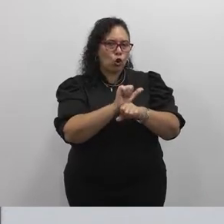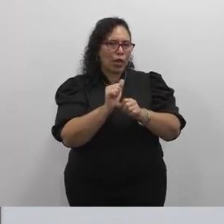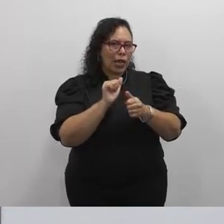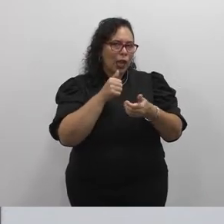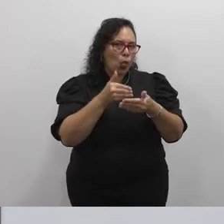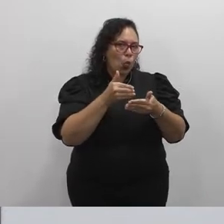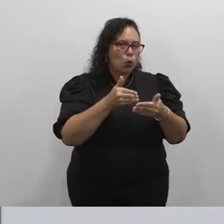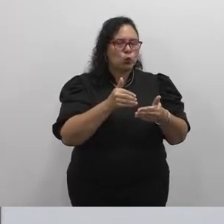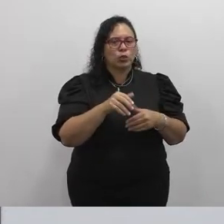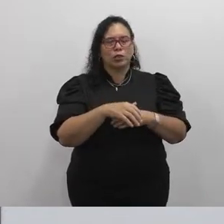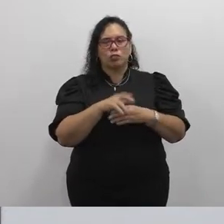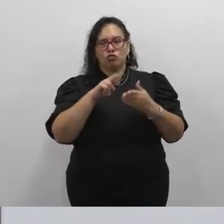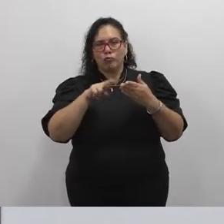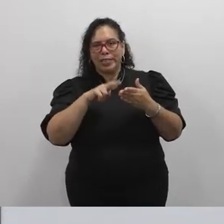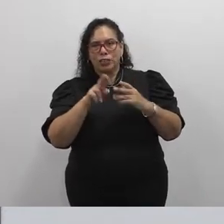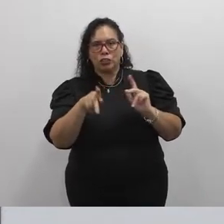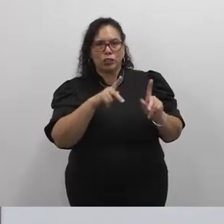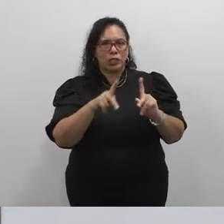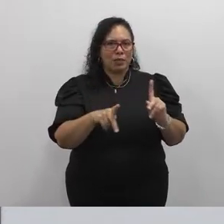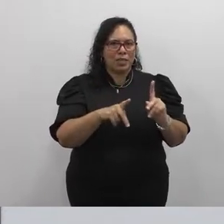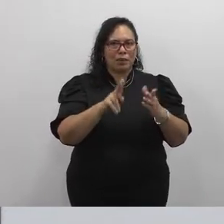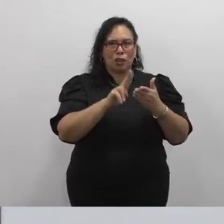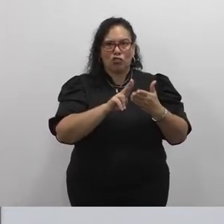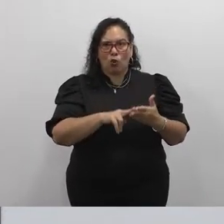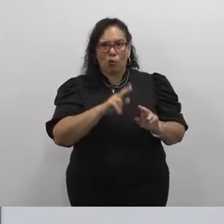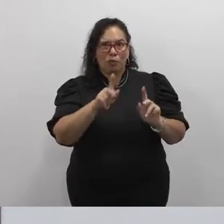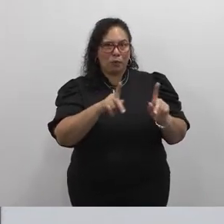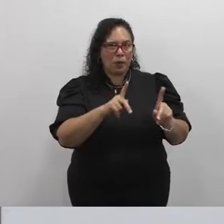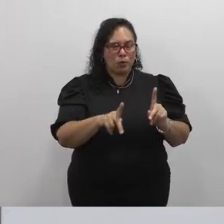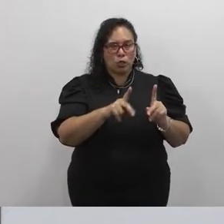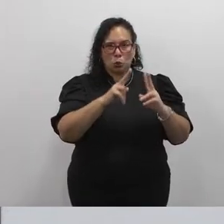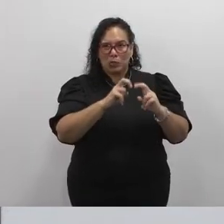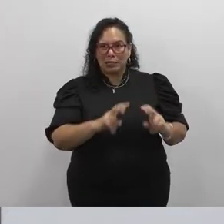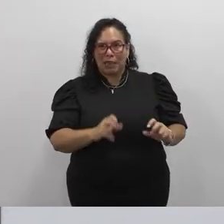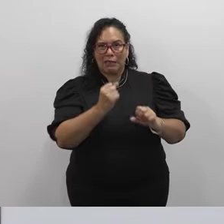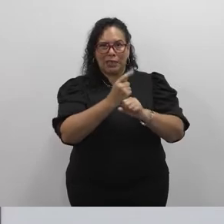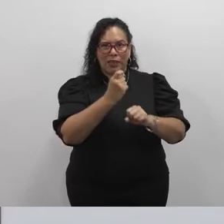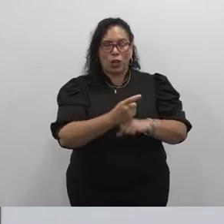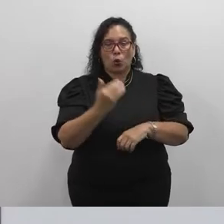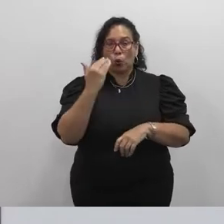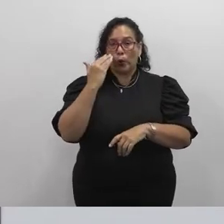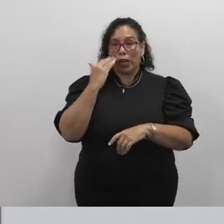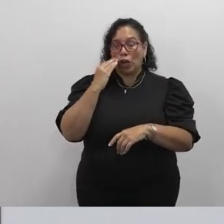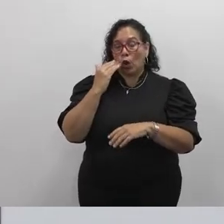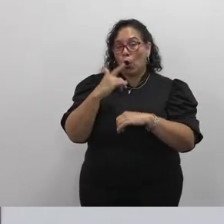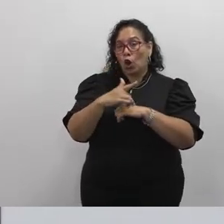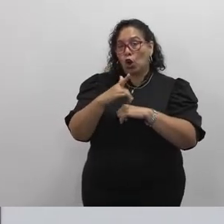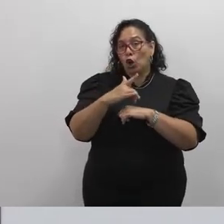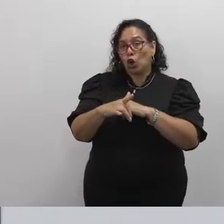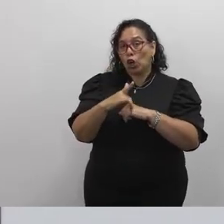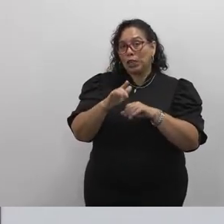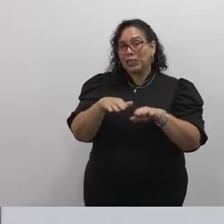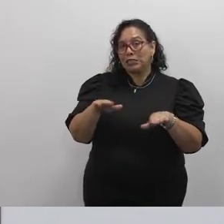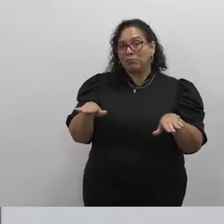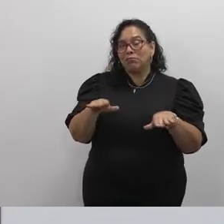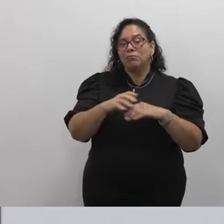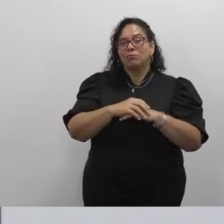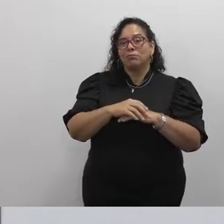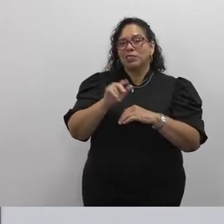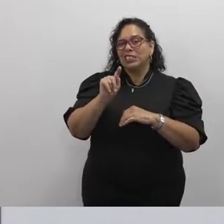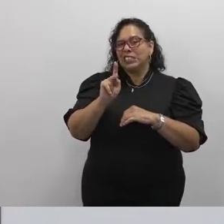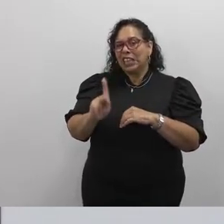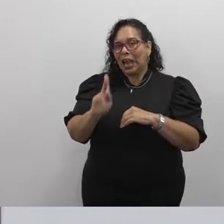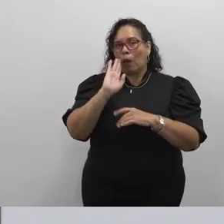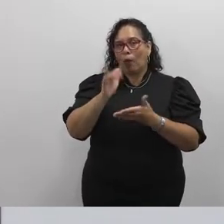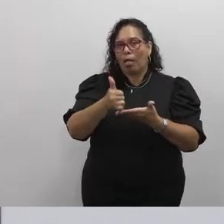district to reassess on a year-to-year basis. We know early childhood, TK offerings should help us a little bit, right? Just in terms of